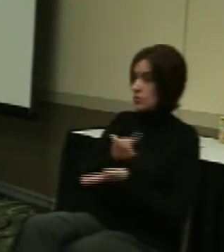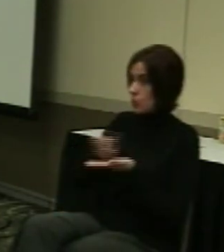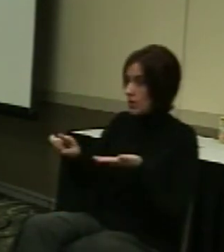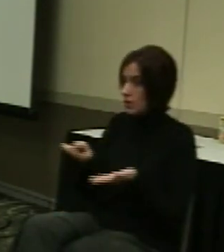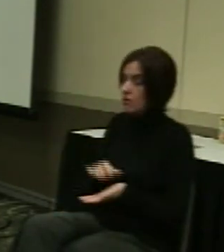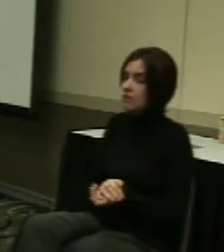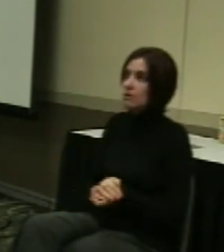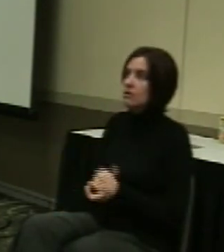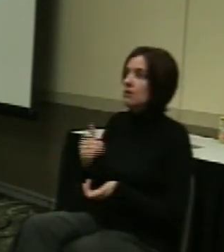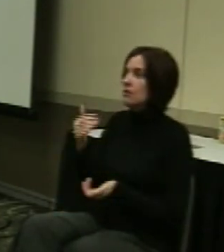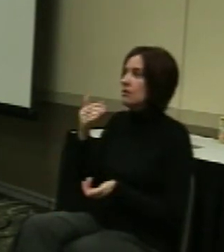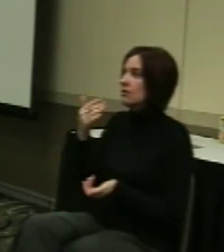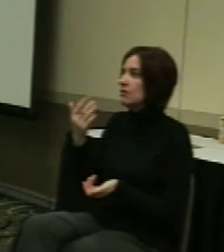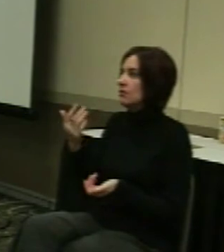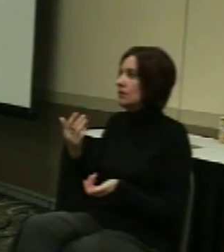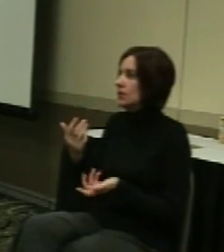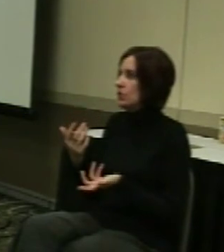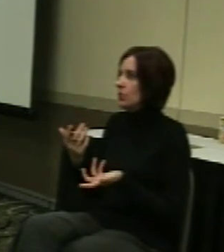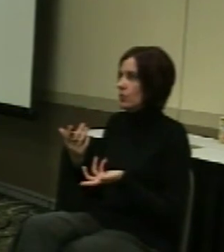in